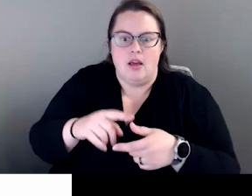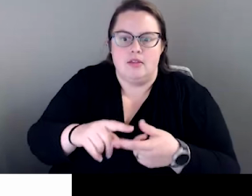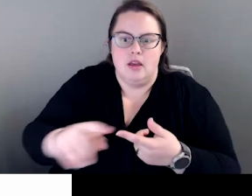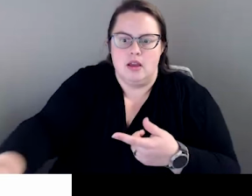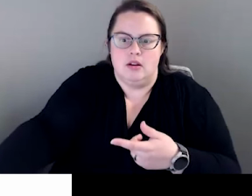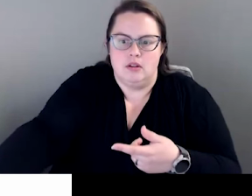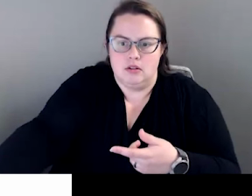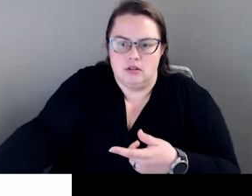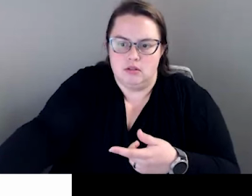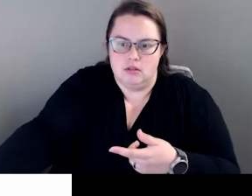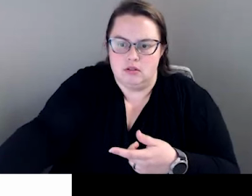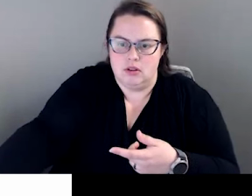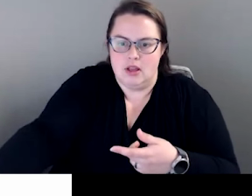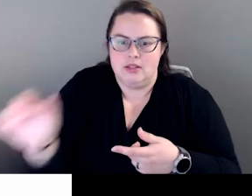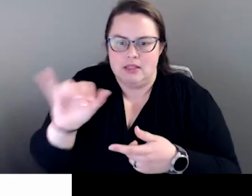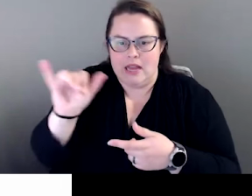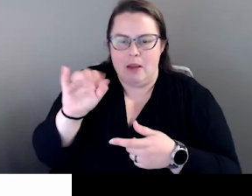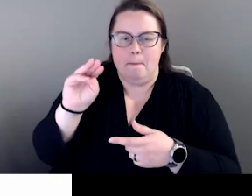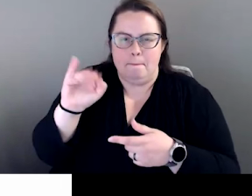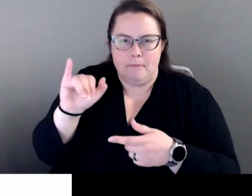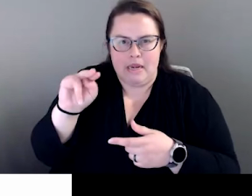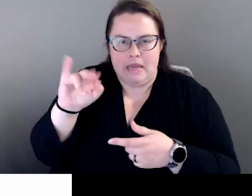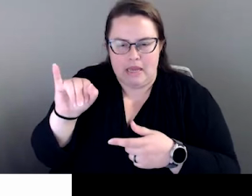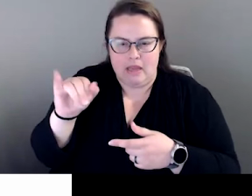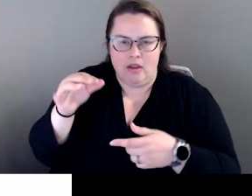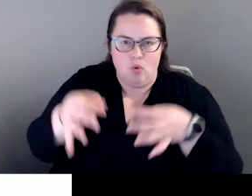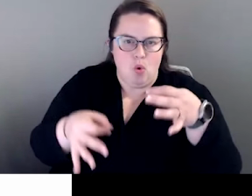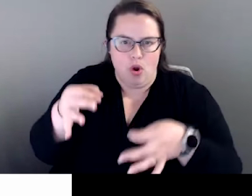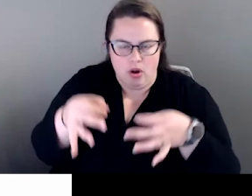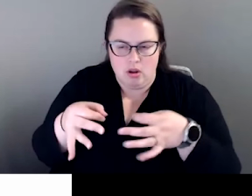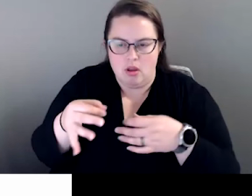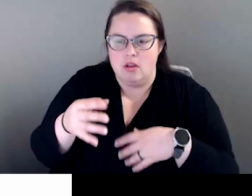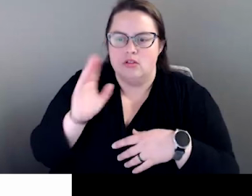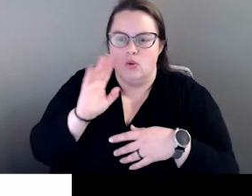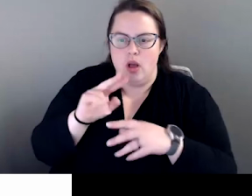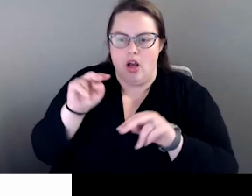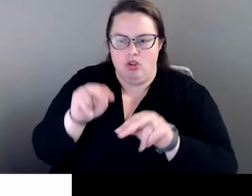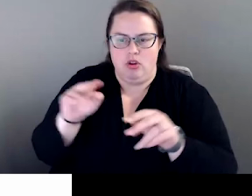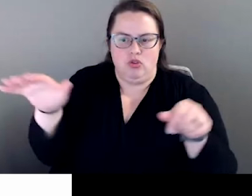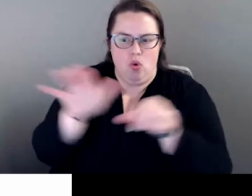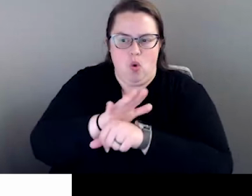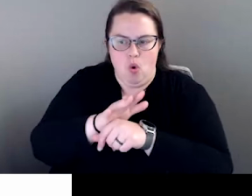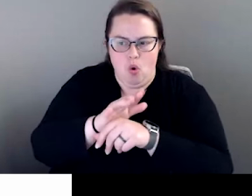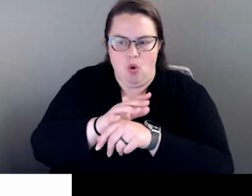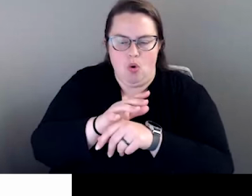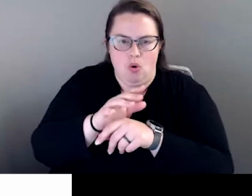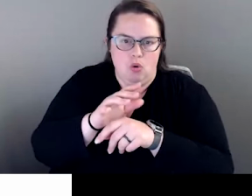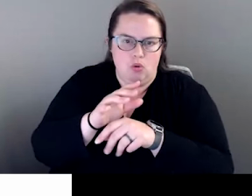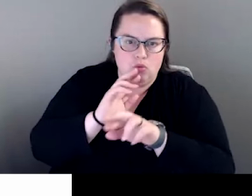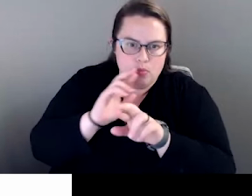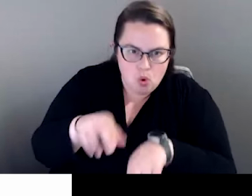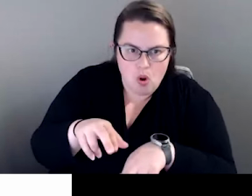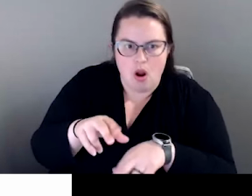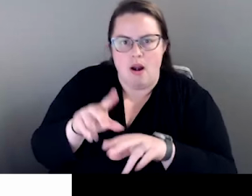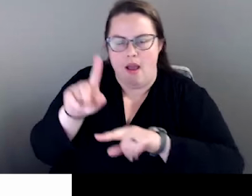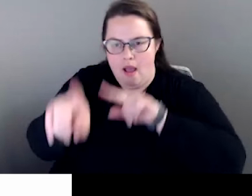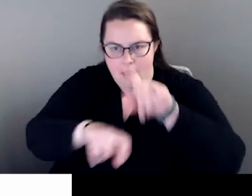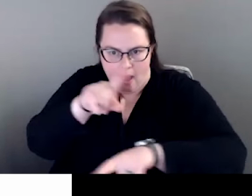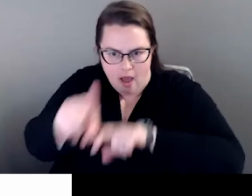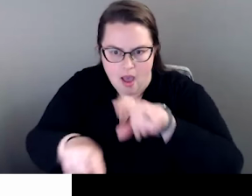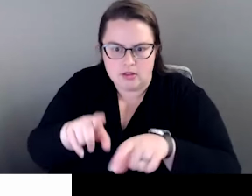So they will get to look at the whole report, get to ask questions. The decision maker will get to ask